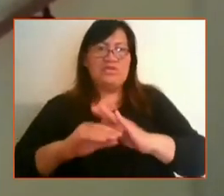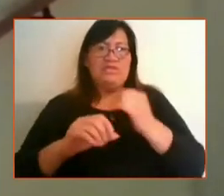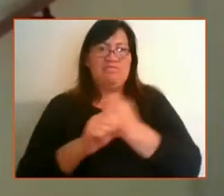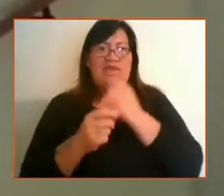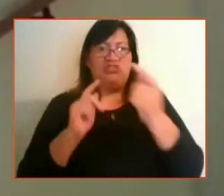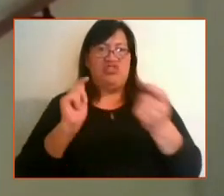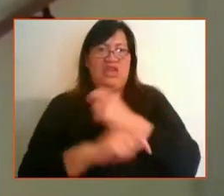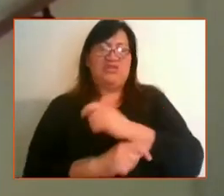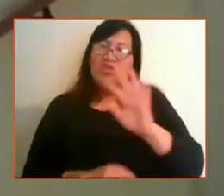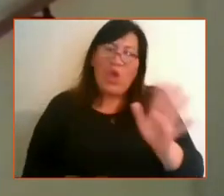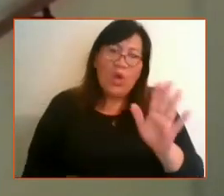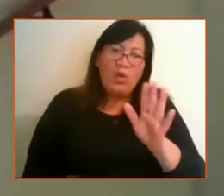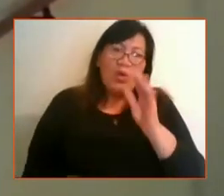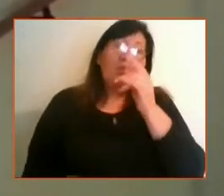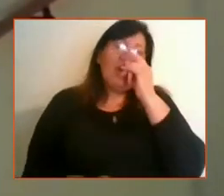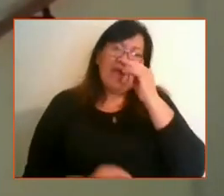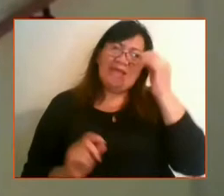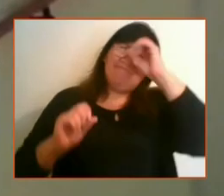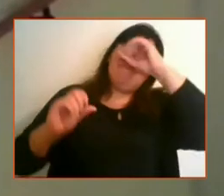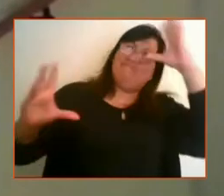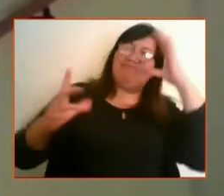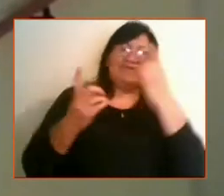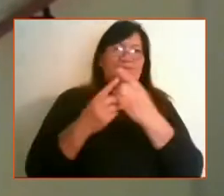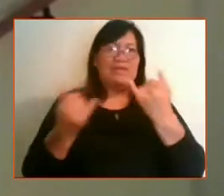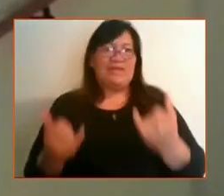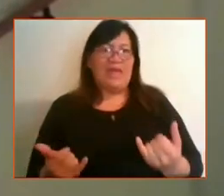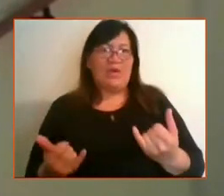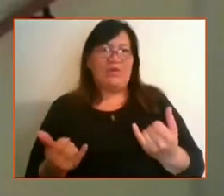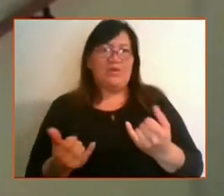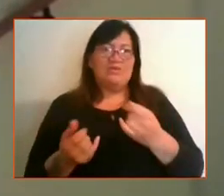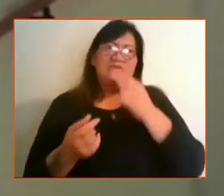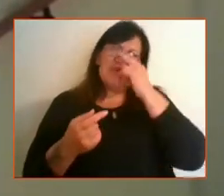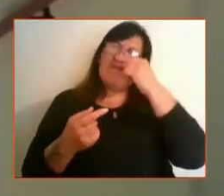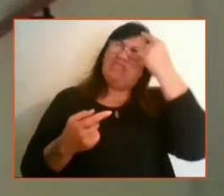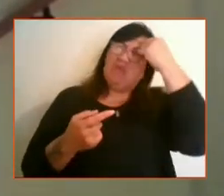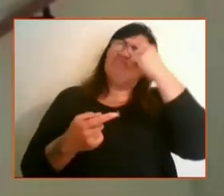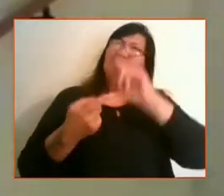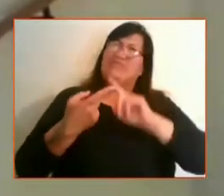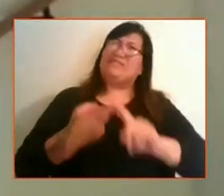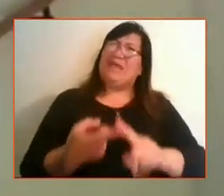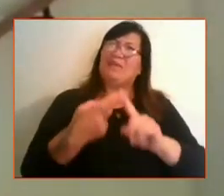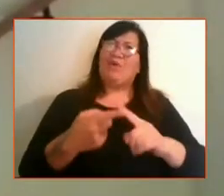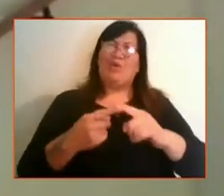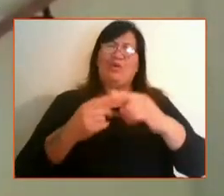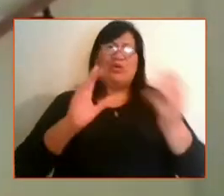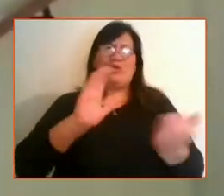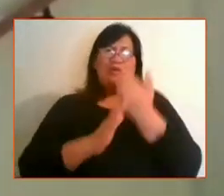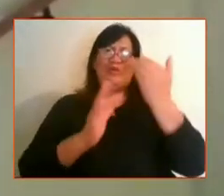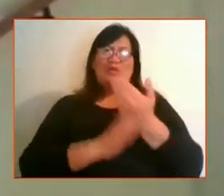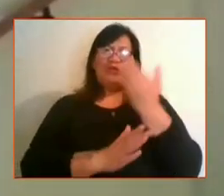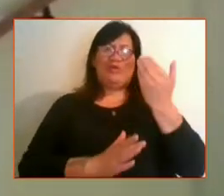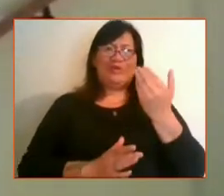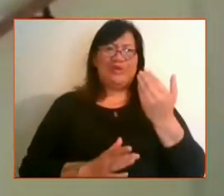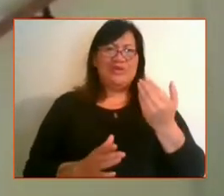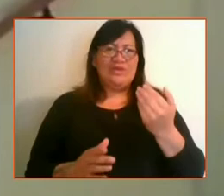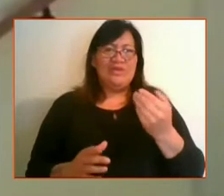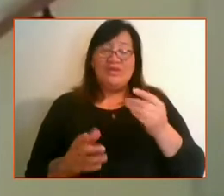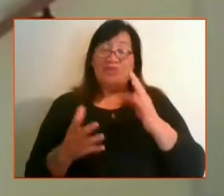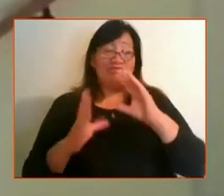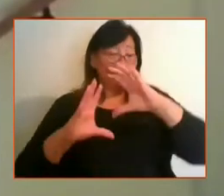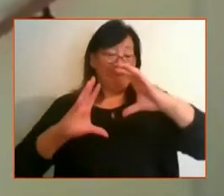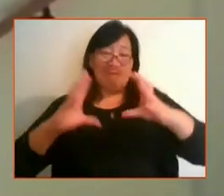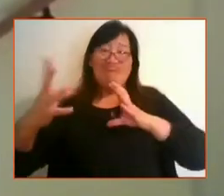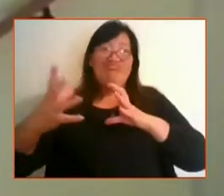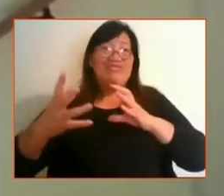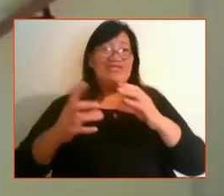the opportunity to imagine something right now, something sustainable, something revolutionary, and something radically creative.